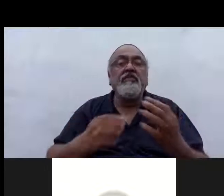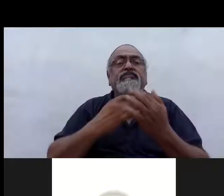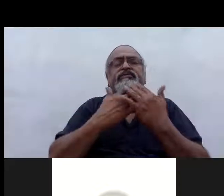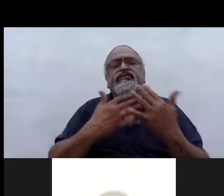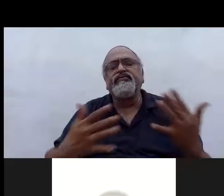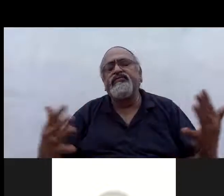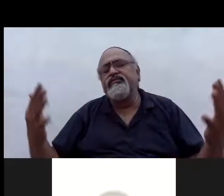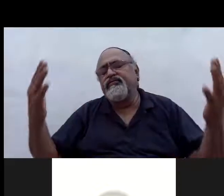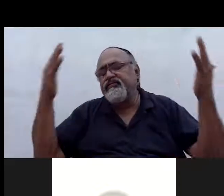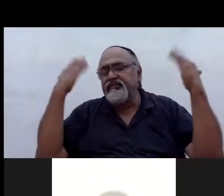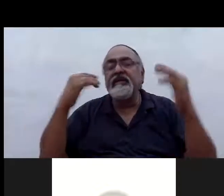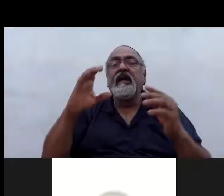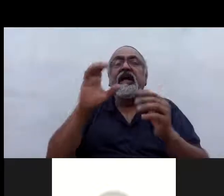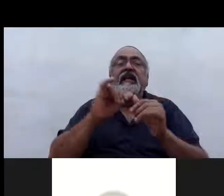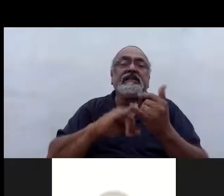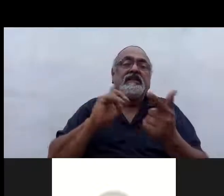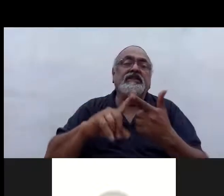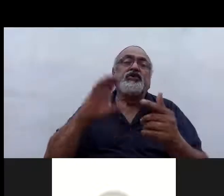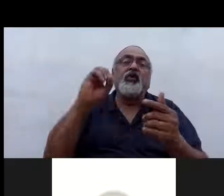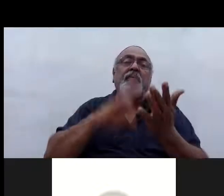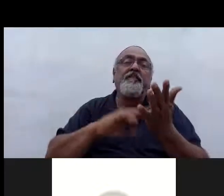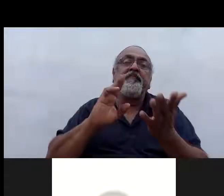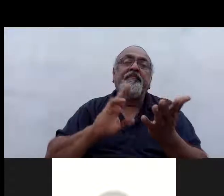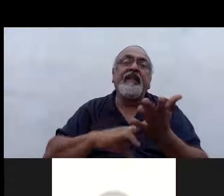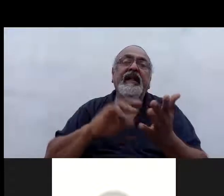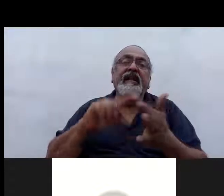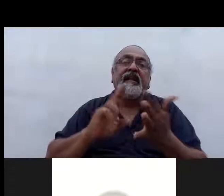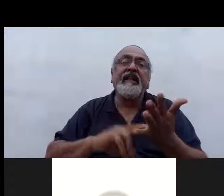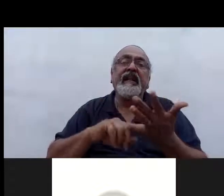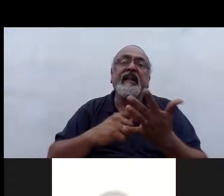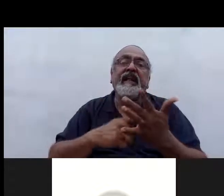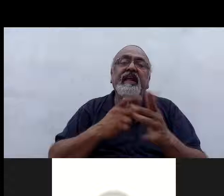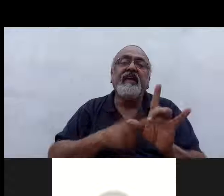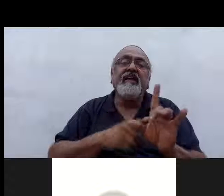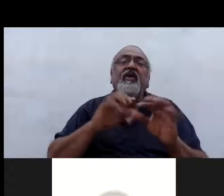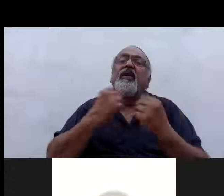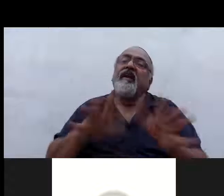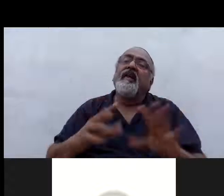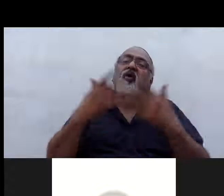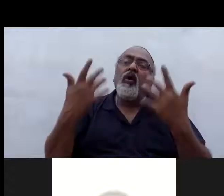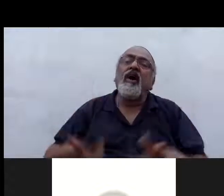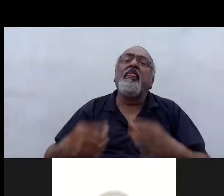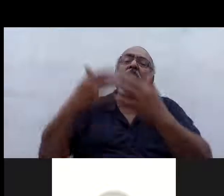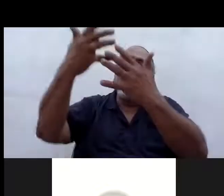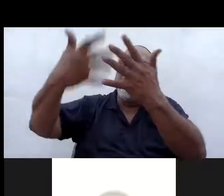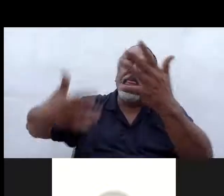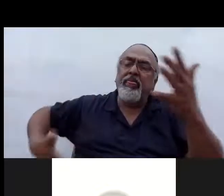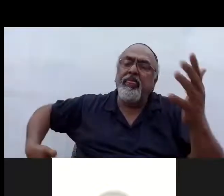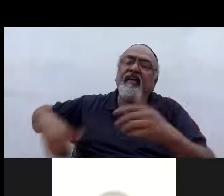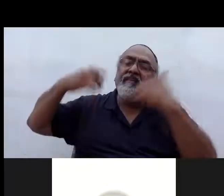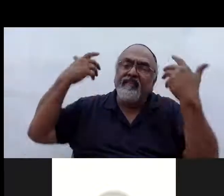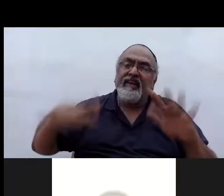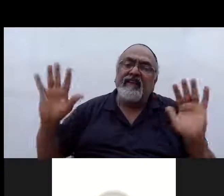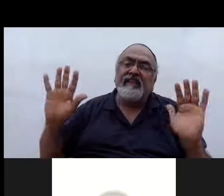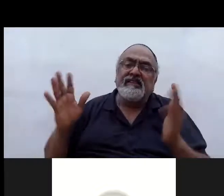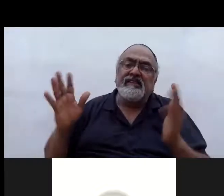n number of websites which have case comments on that particular case. So many case comments are